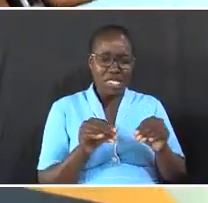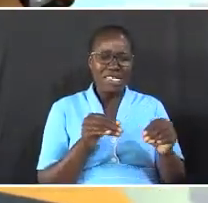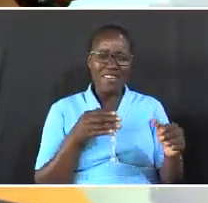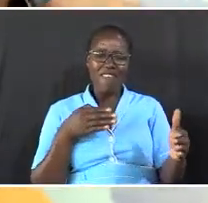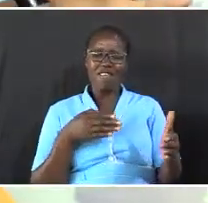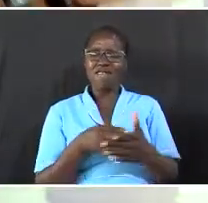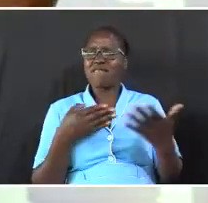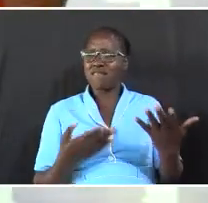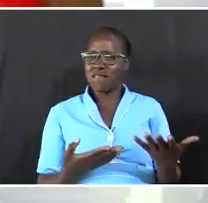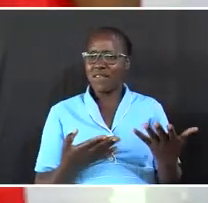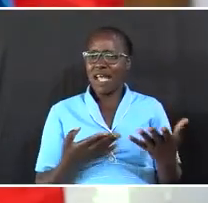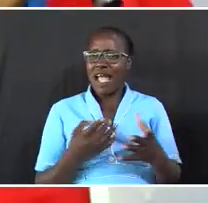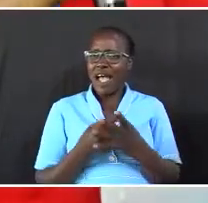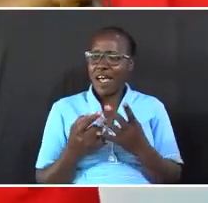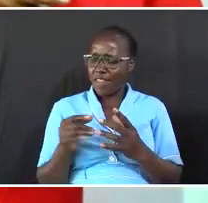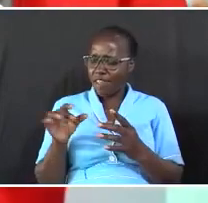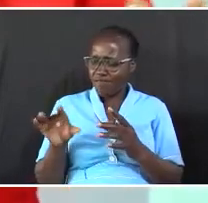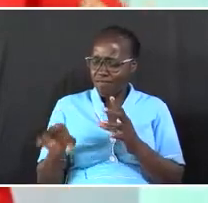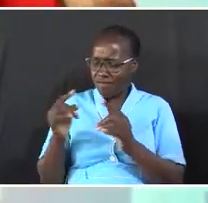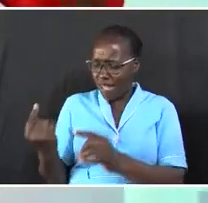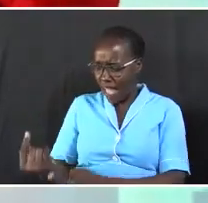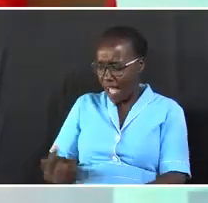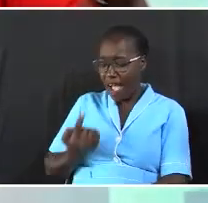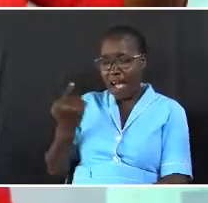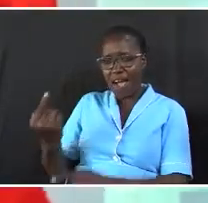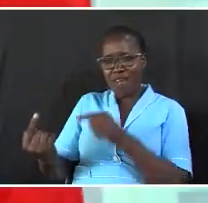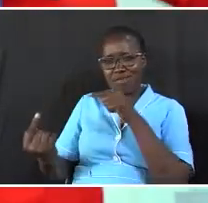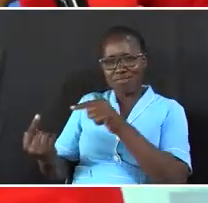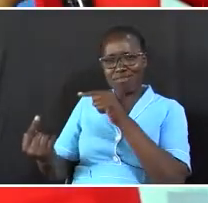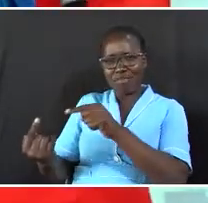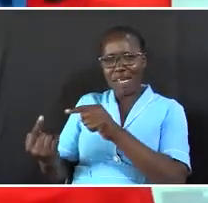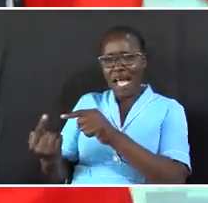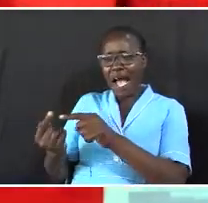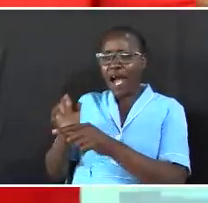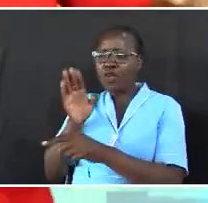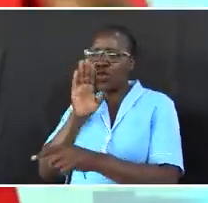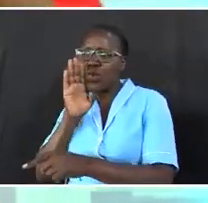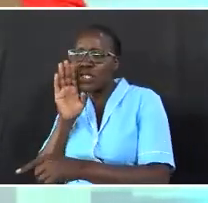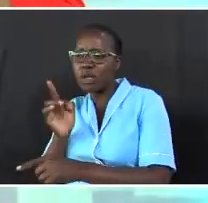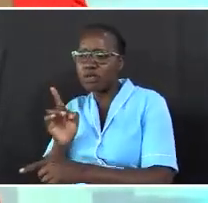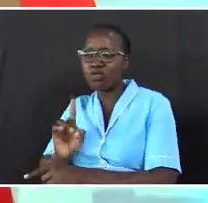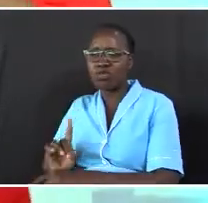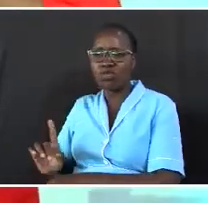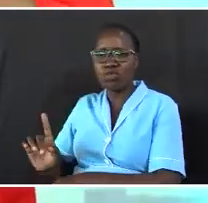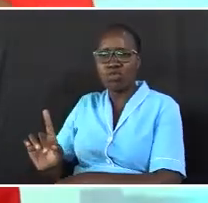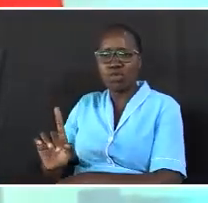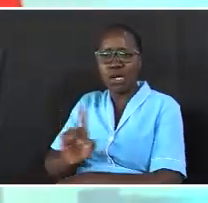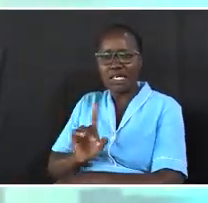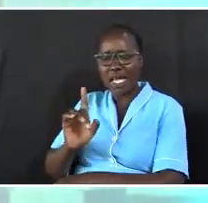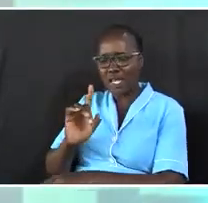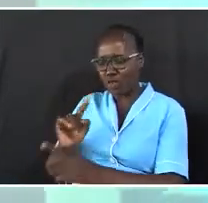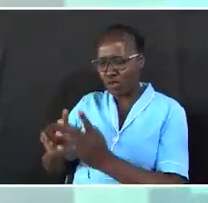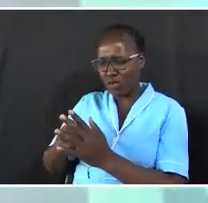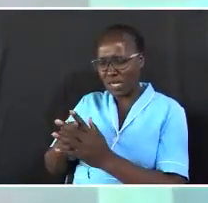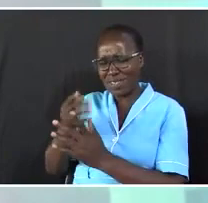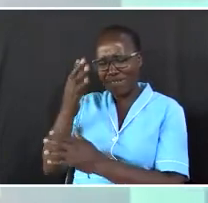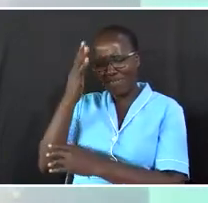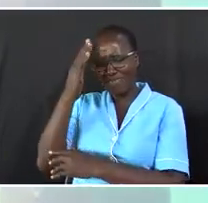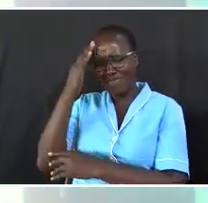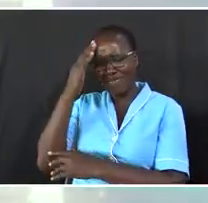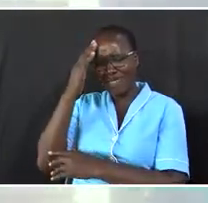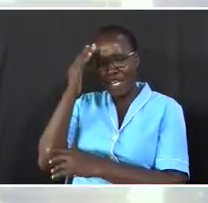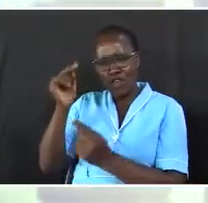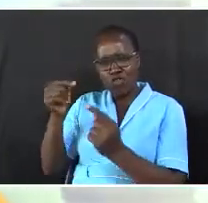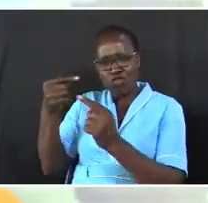corner and isolate us and begin to whisper to us, and you begin to